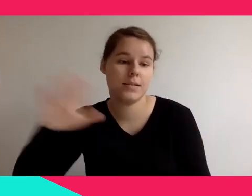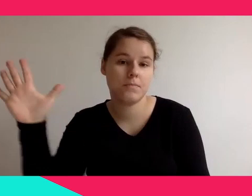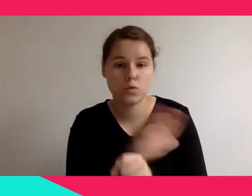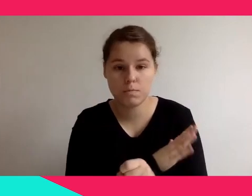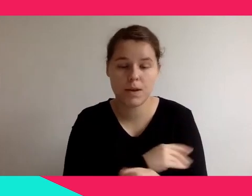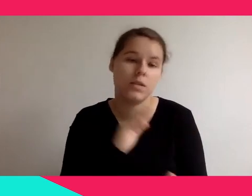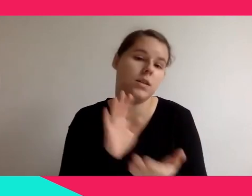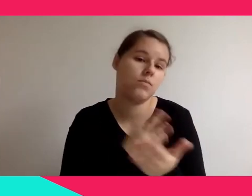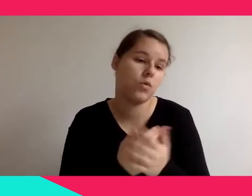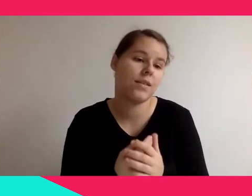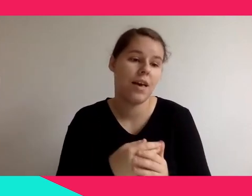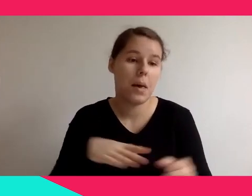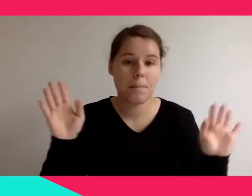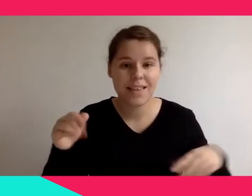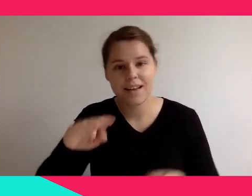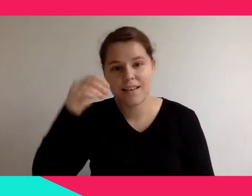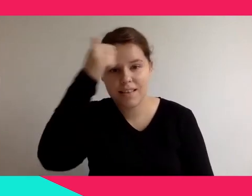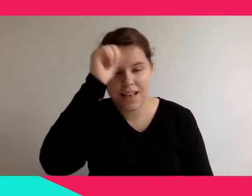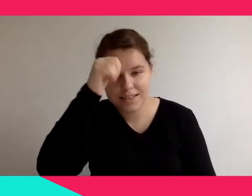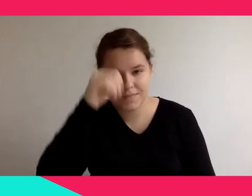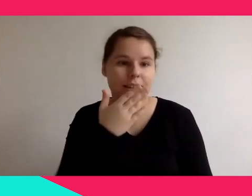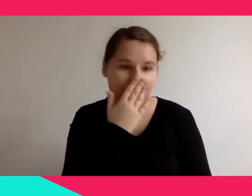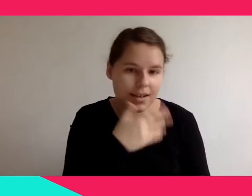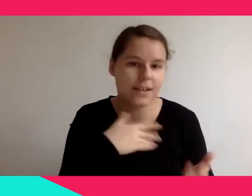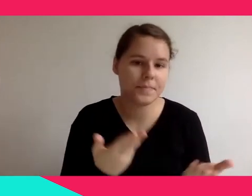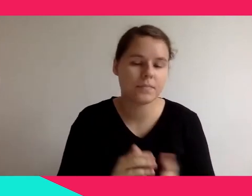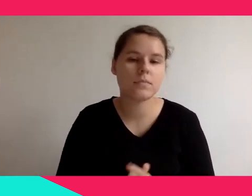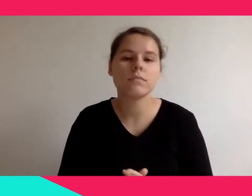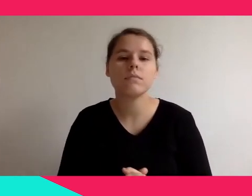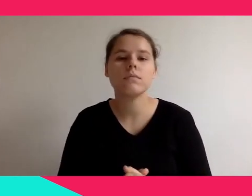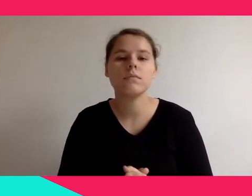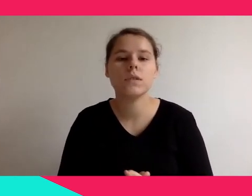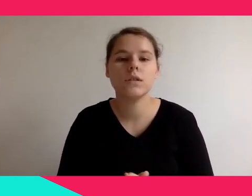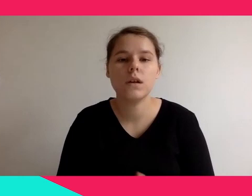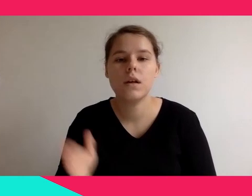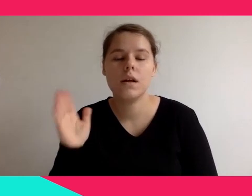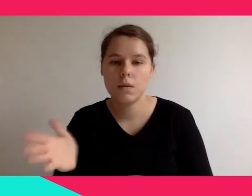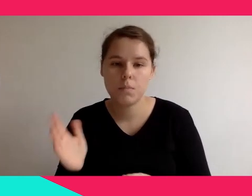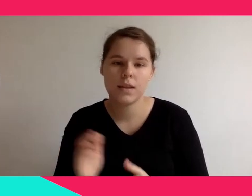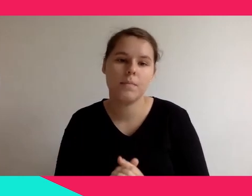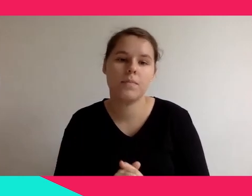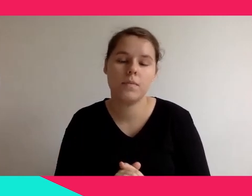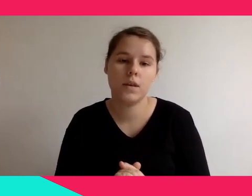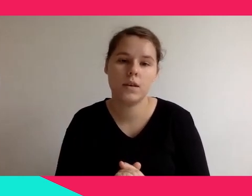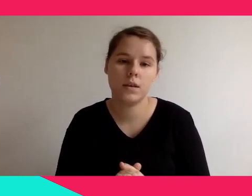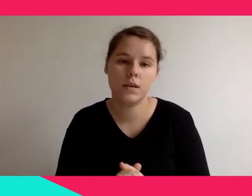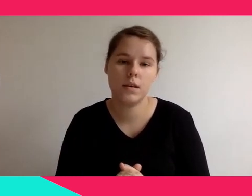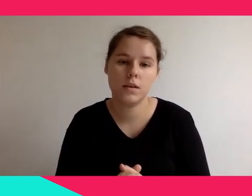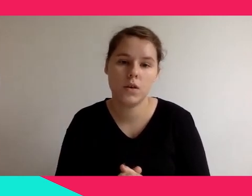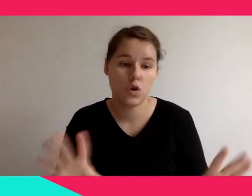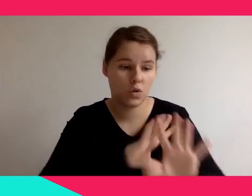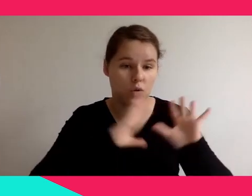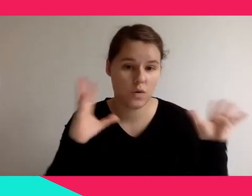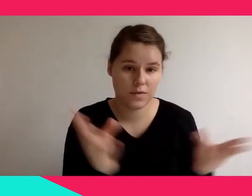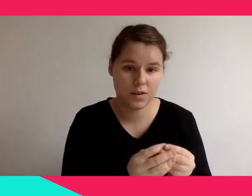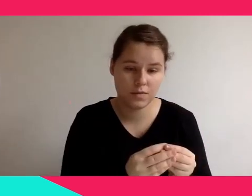We connected that to a crowdsource tool. So people could click on a bird on our website and start annotating.